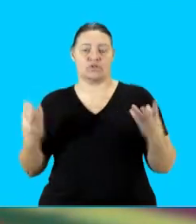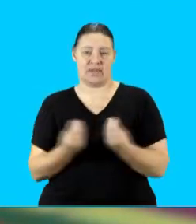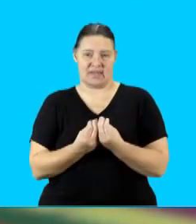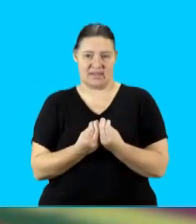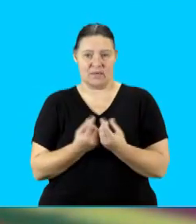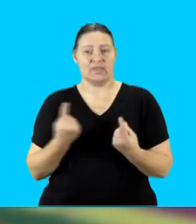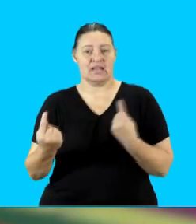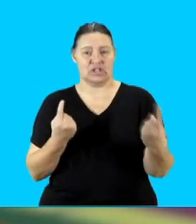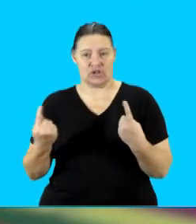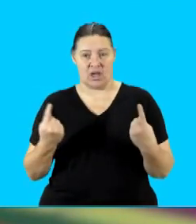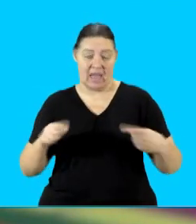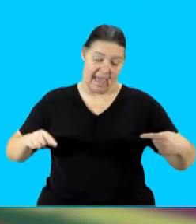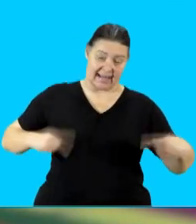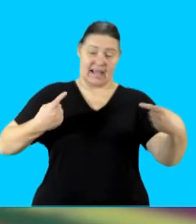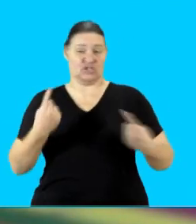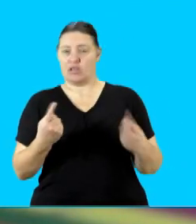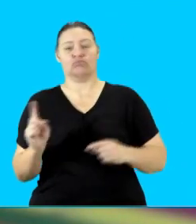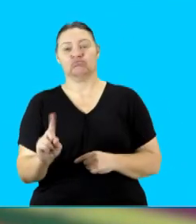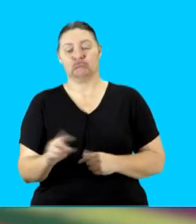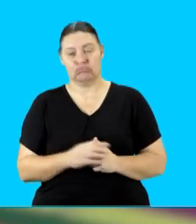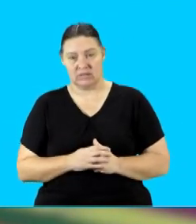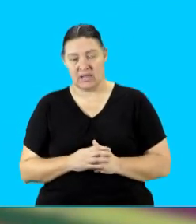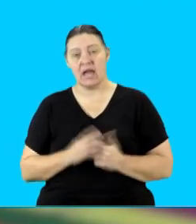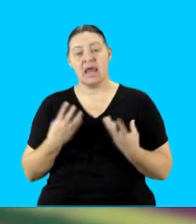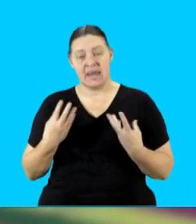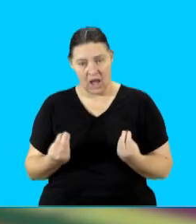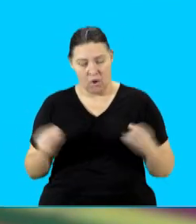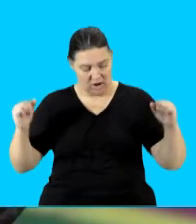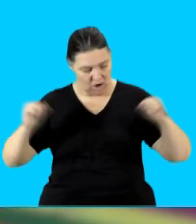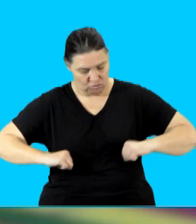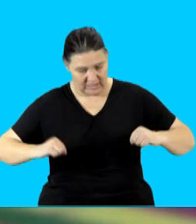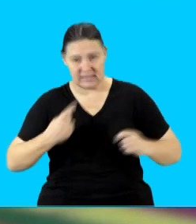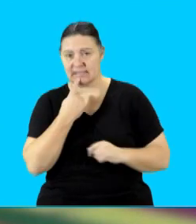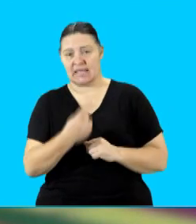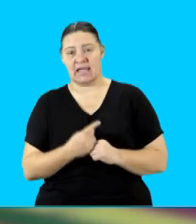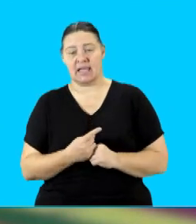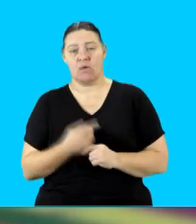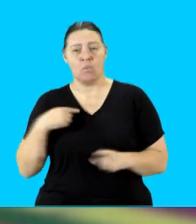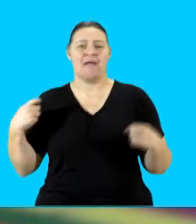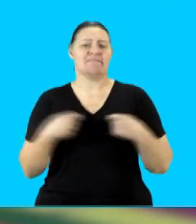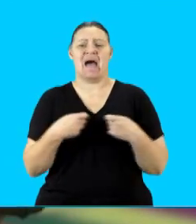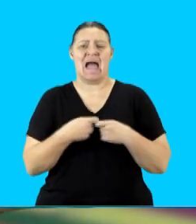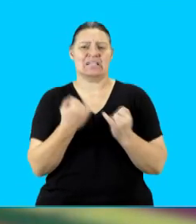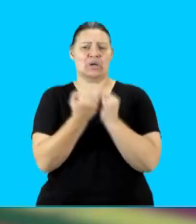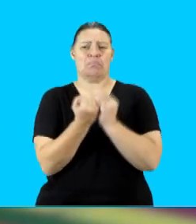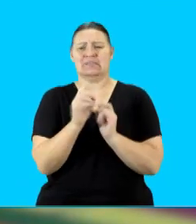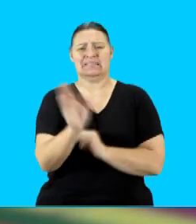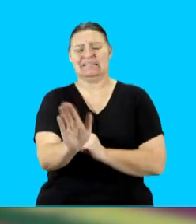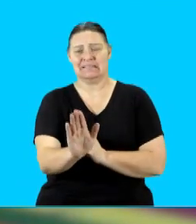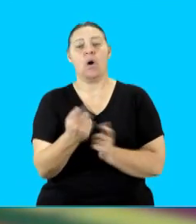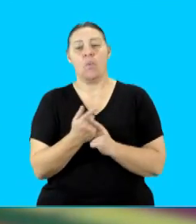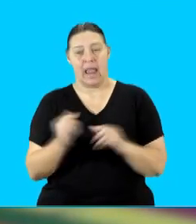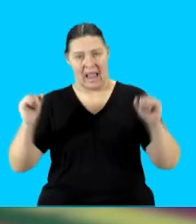trying to work together with one another, not against each other. Now they come into an agreement and say, let us not fight